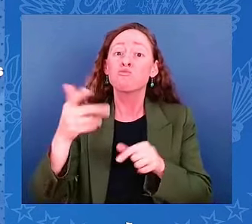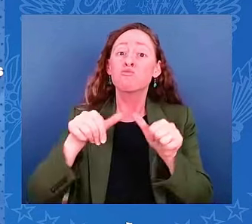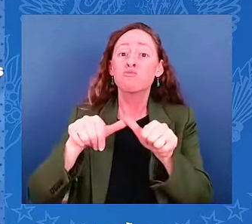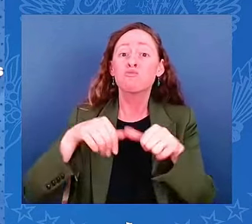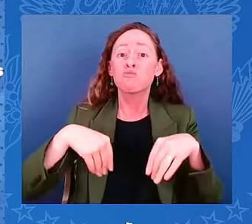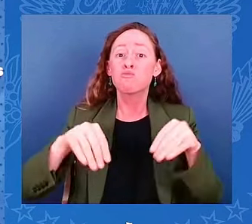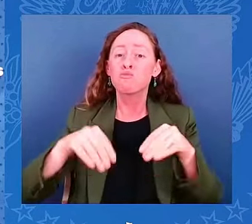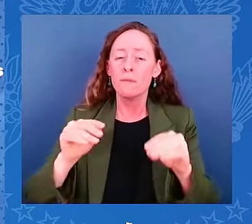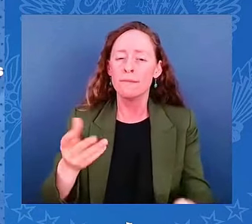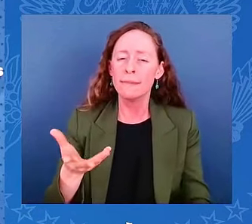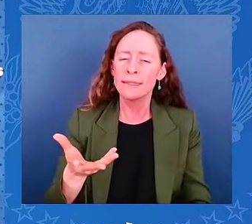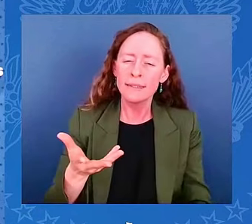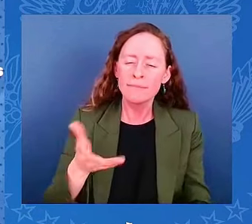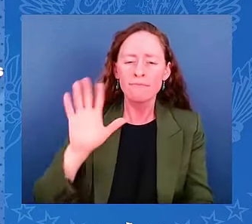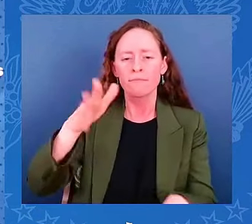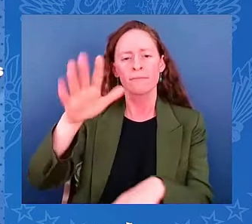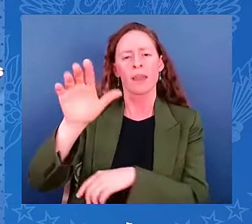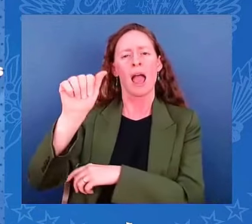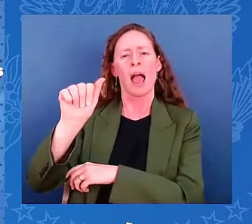other law enforcement agencies as well